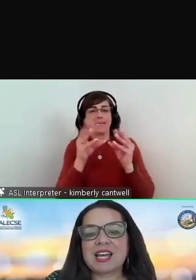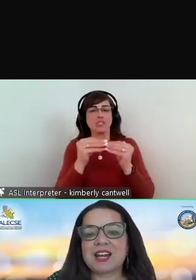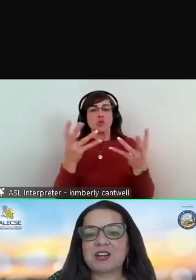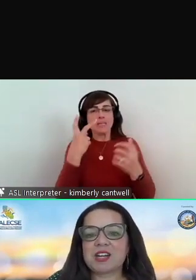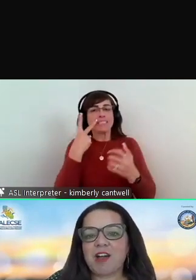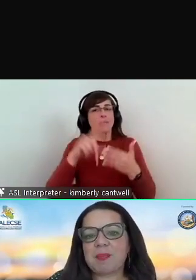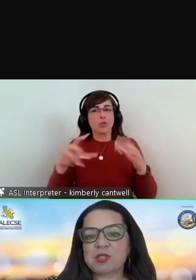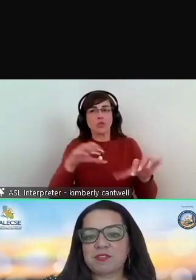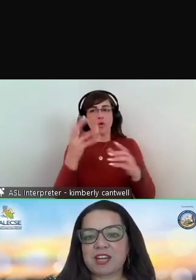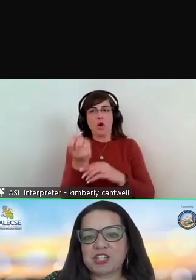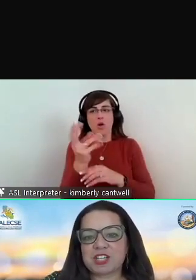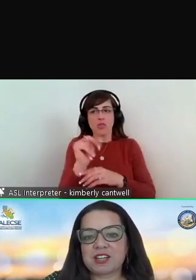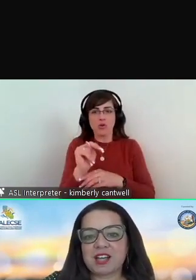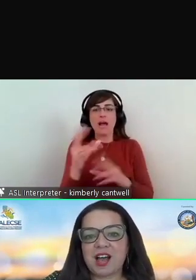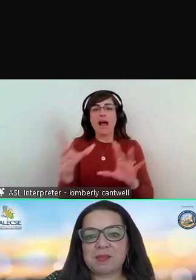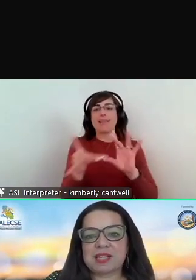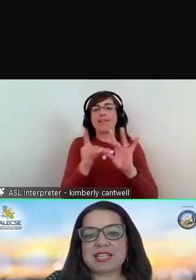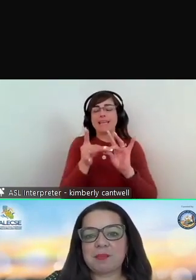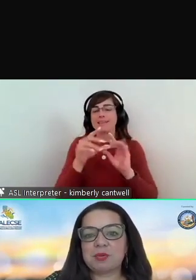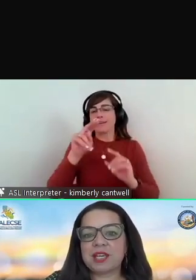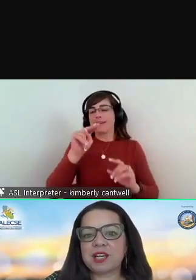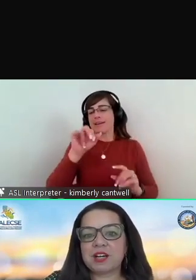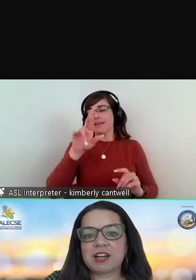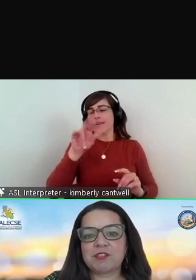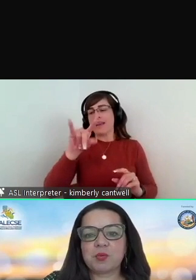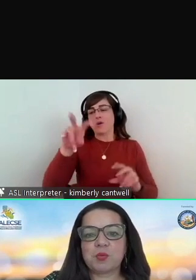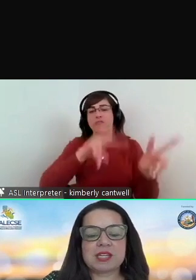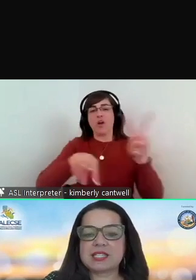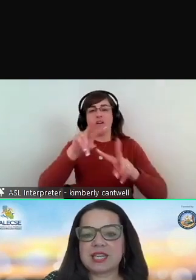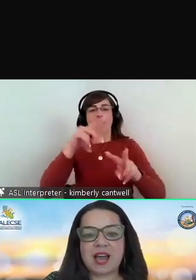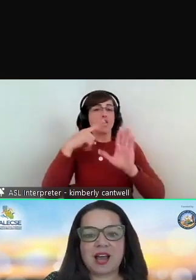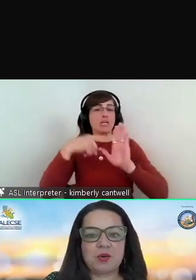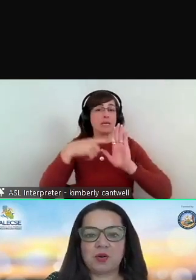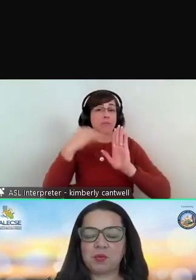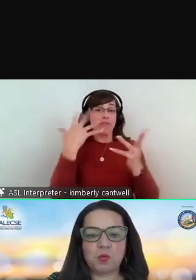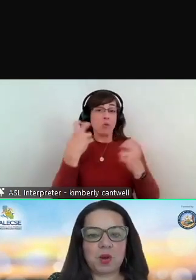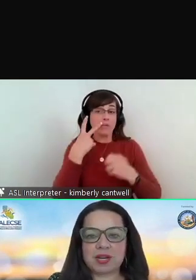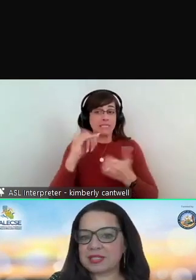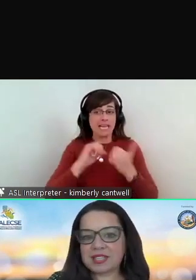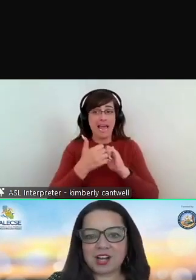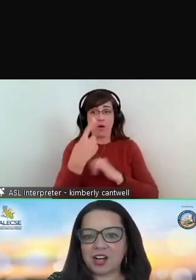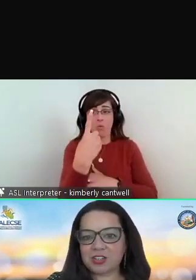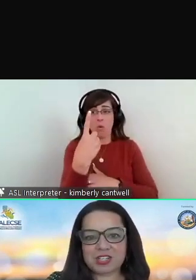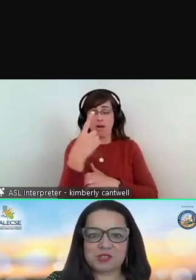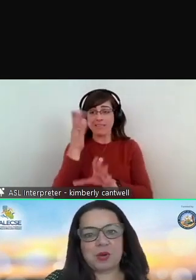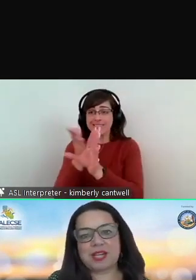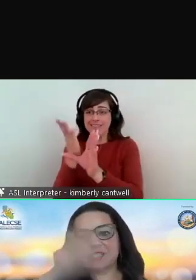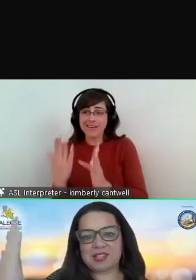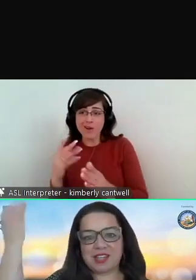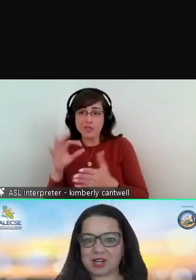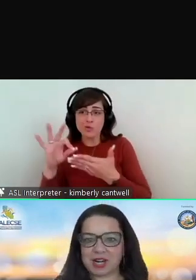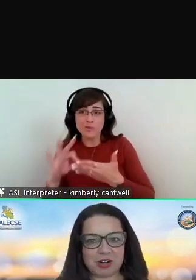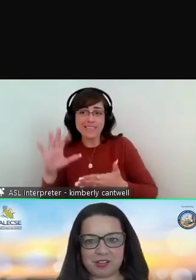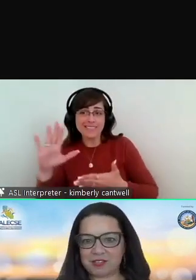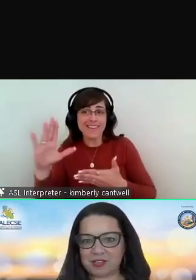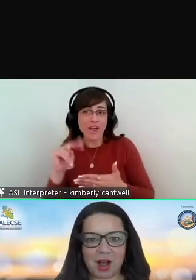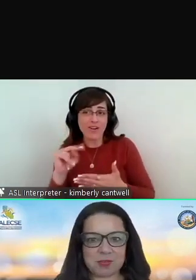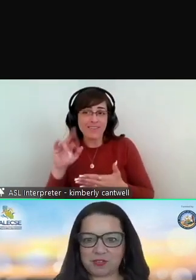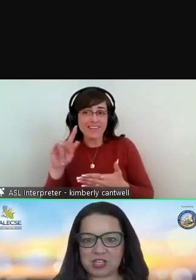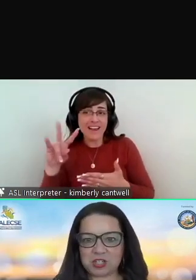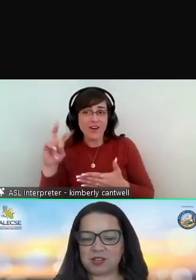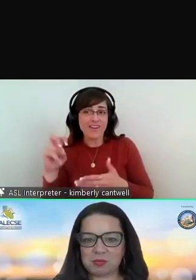link a narrative observation example here if you want to see how one psychologist writes their